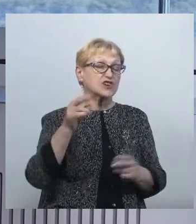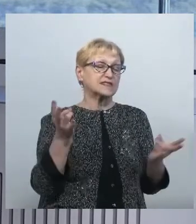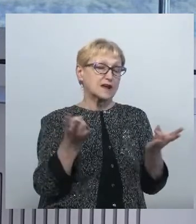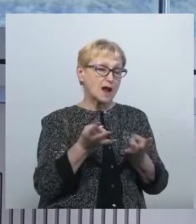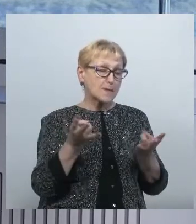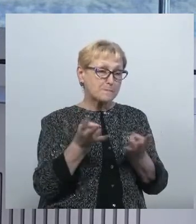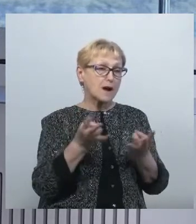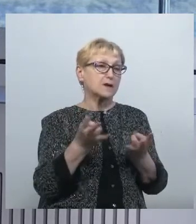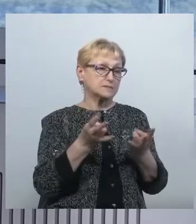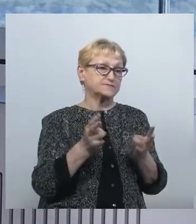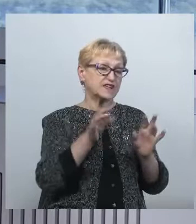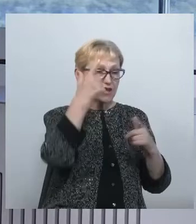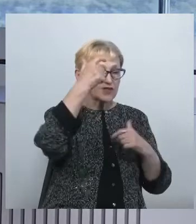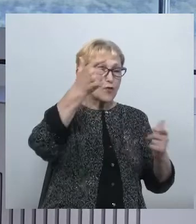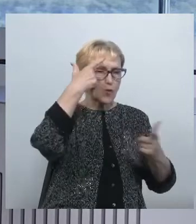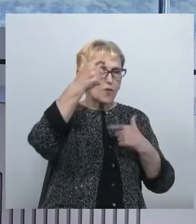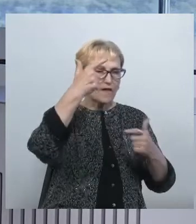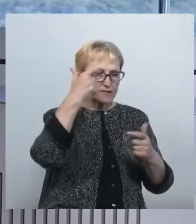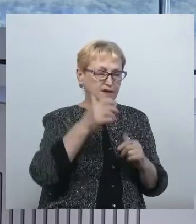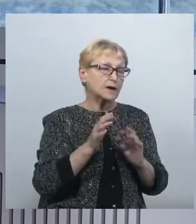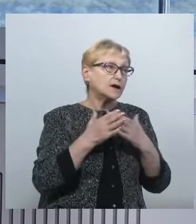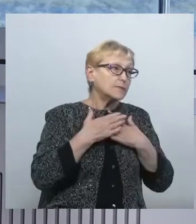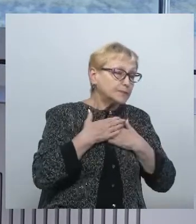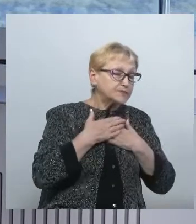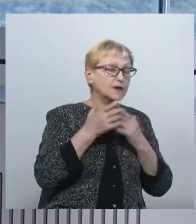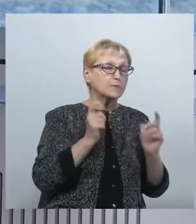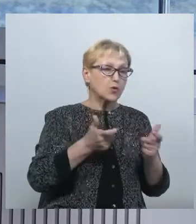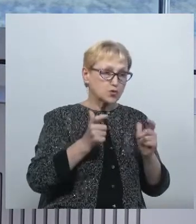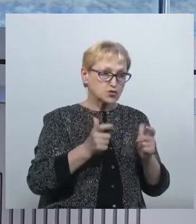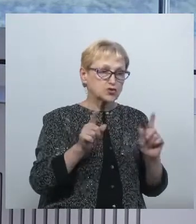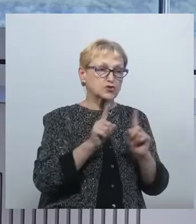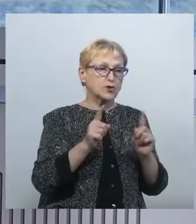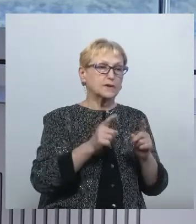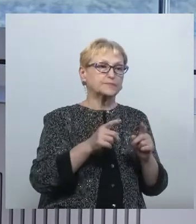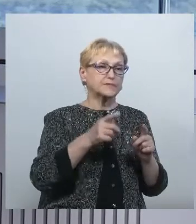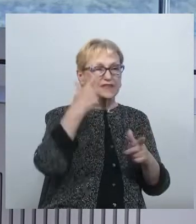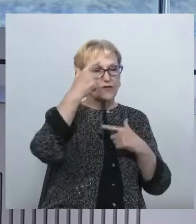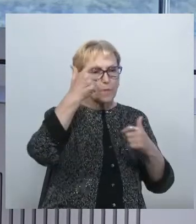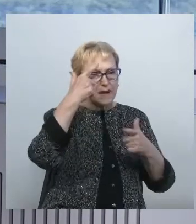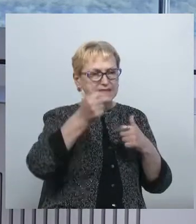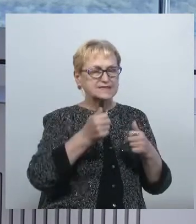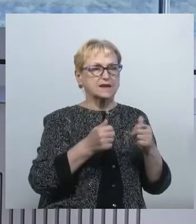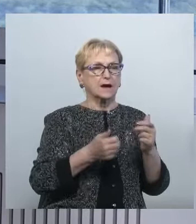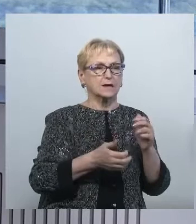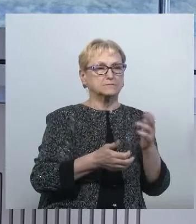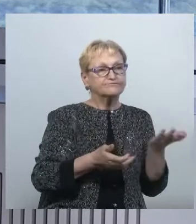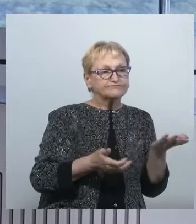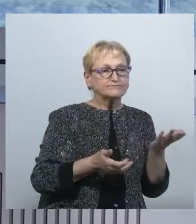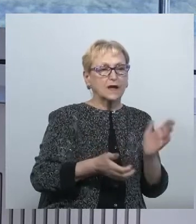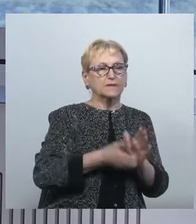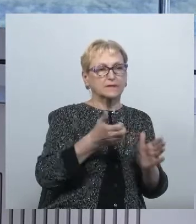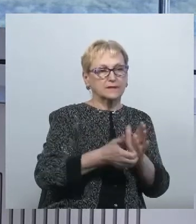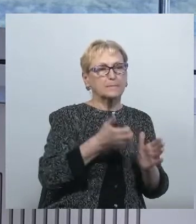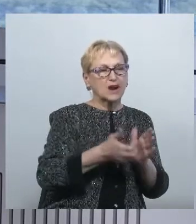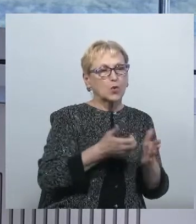that we need to care more about the self-regulation organization. I agree that there is no